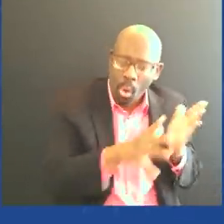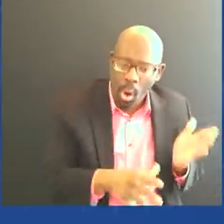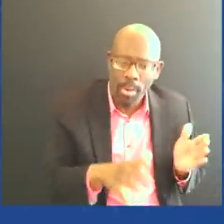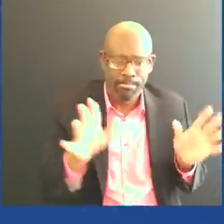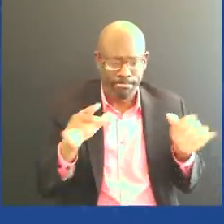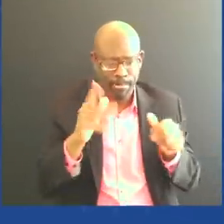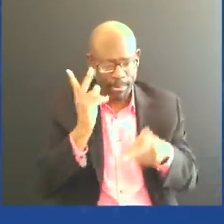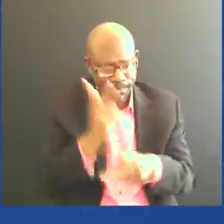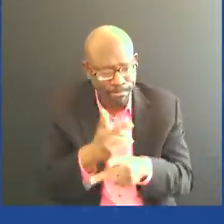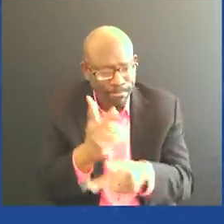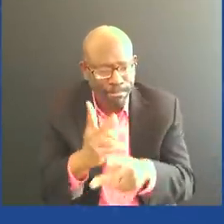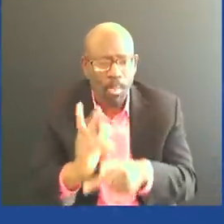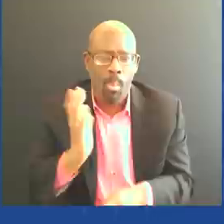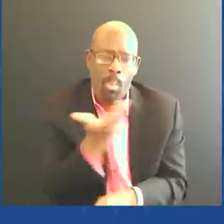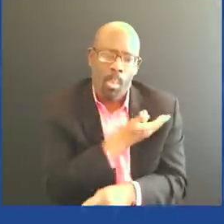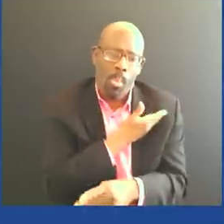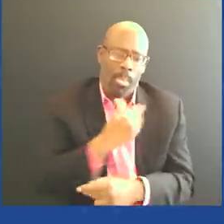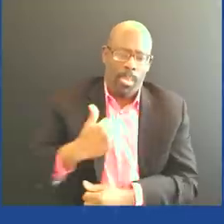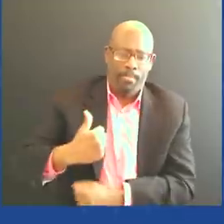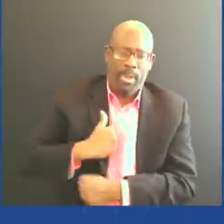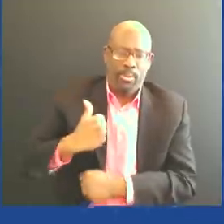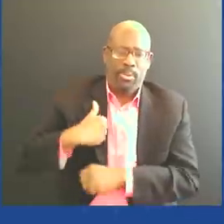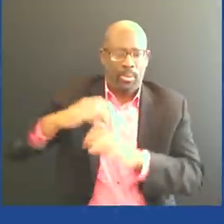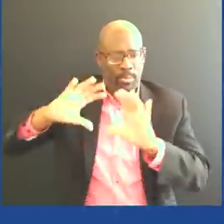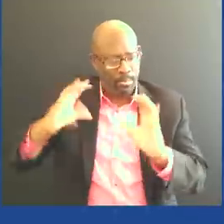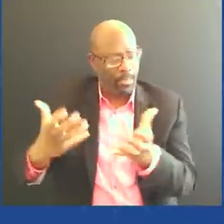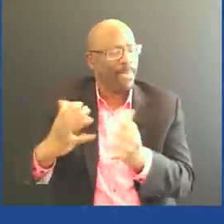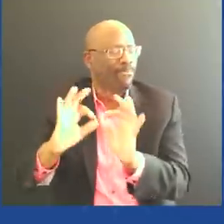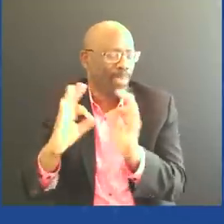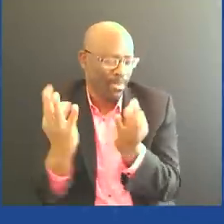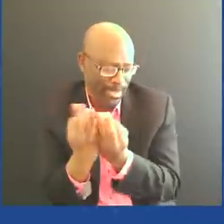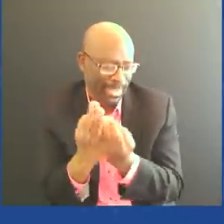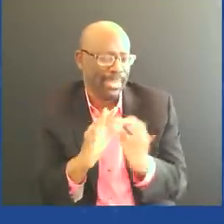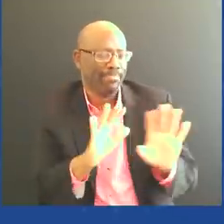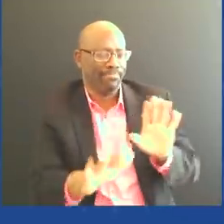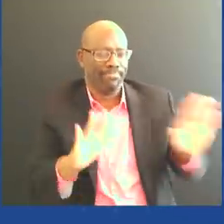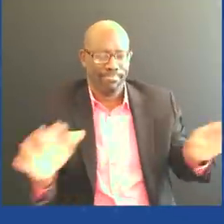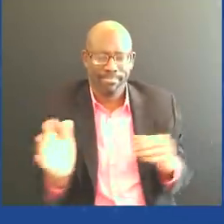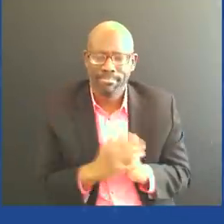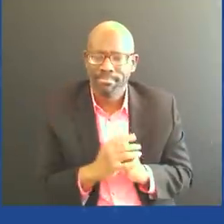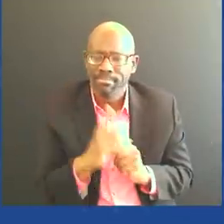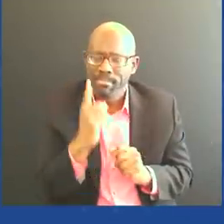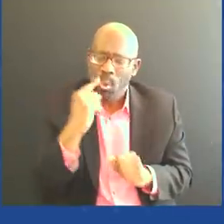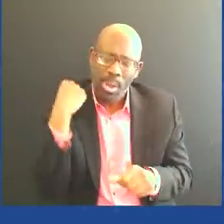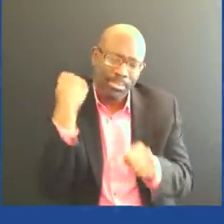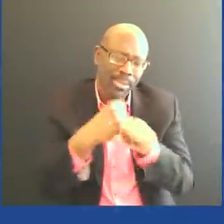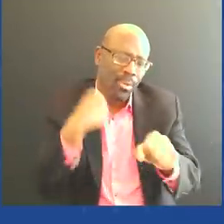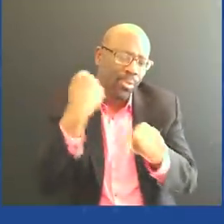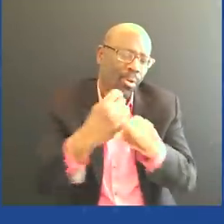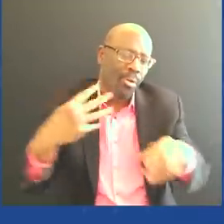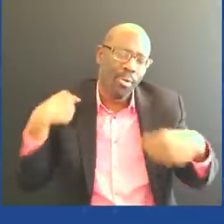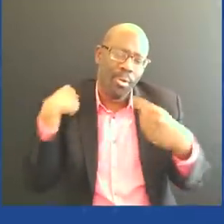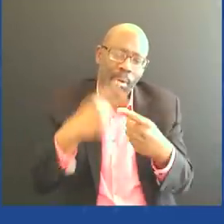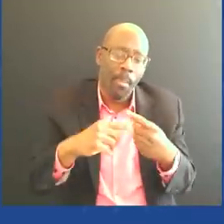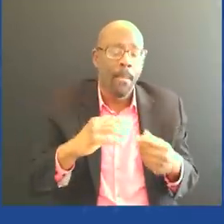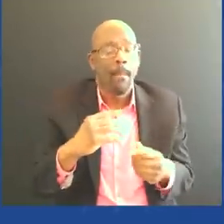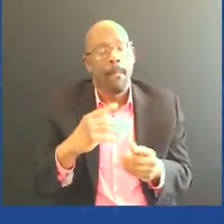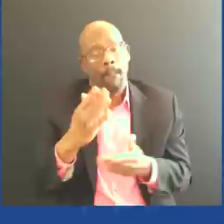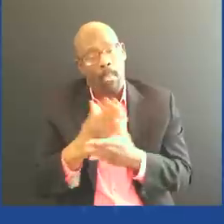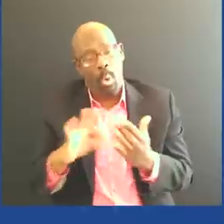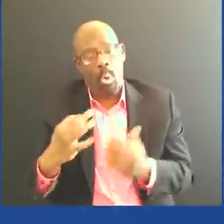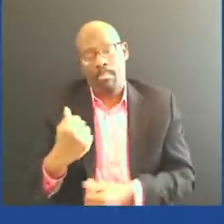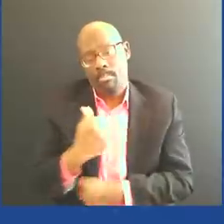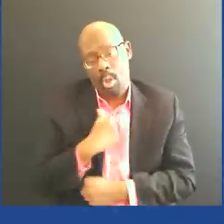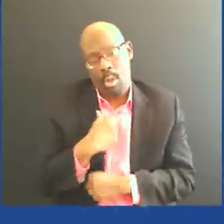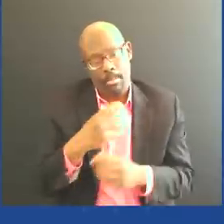The Department of the Navy and our entire military is much stronger because of Dr. Biden's leadership and your empathy, not just for